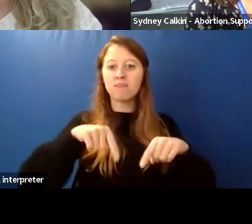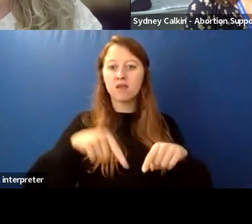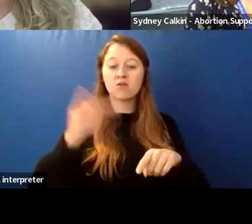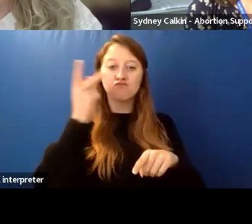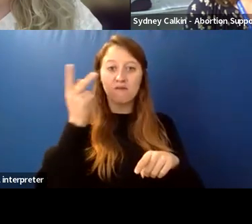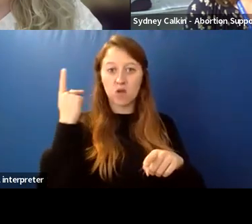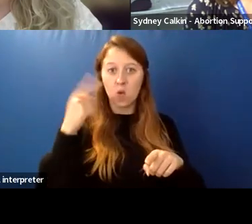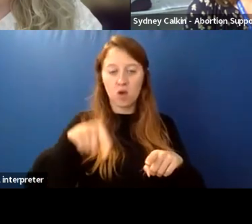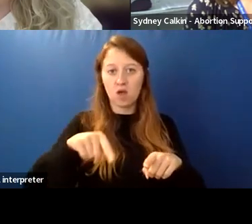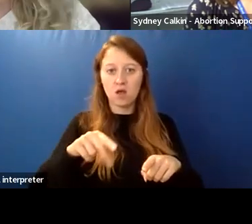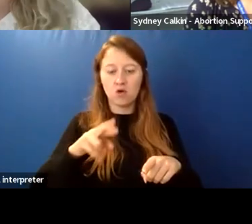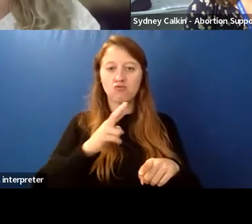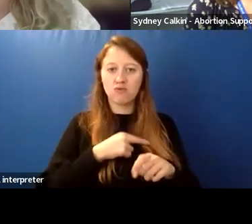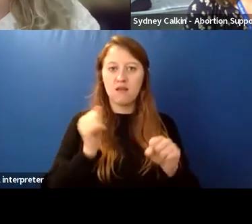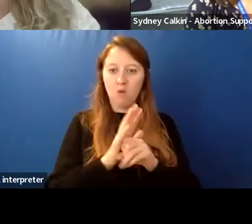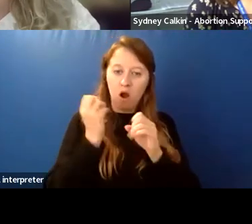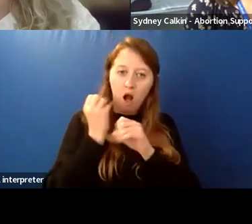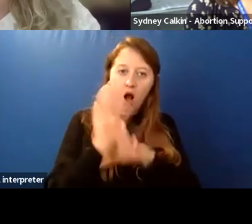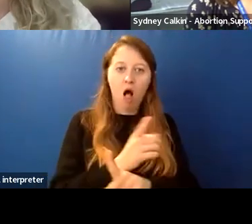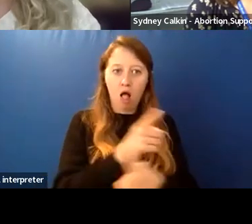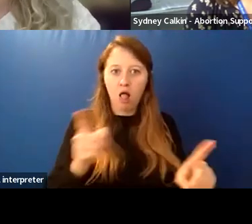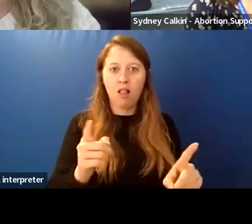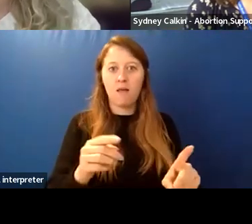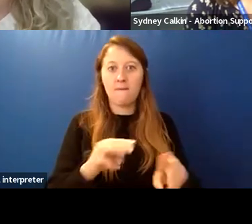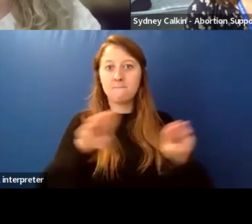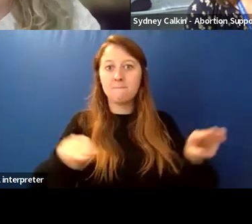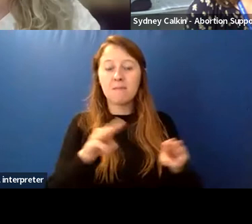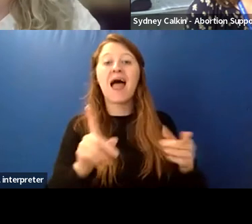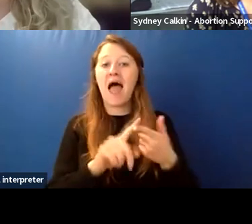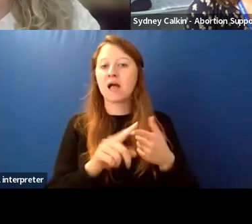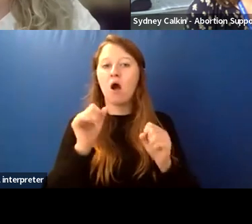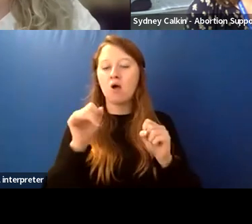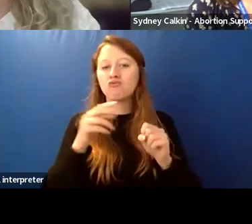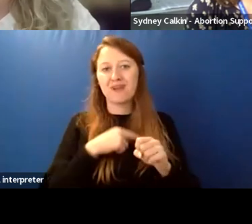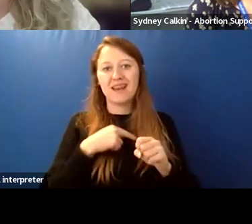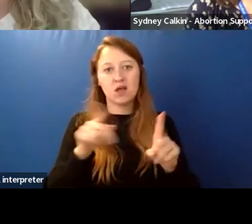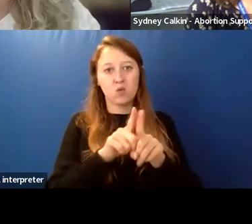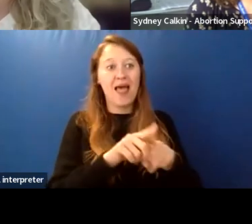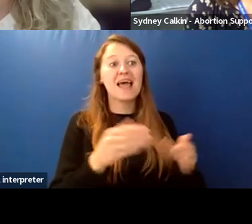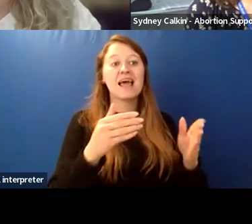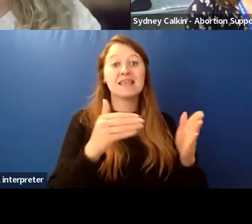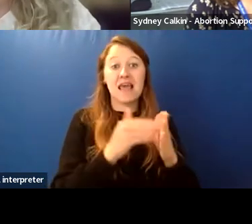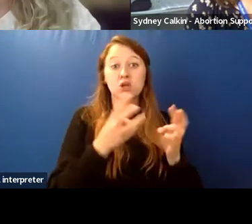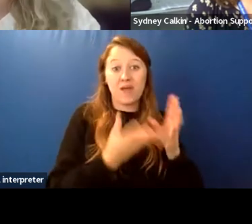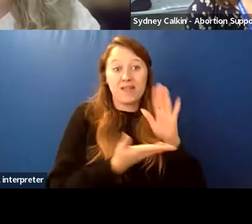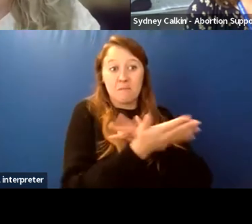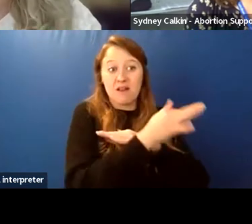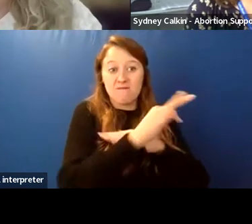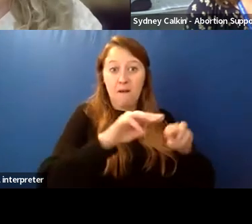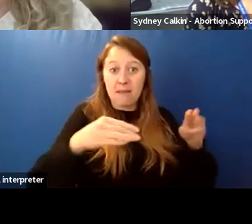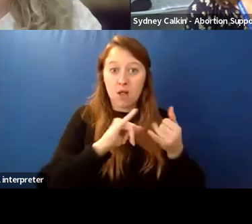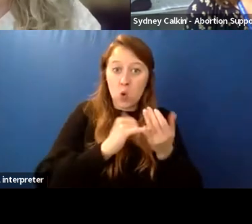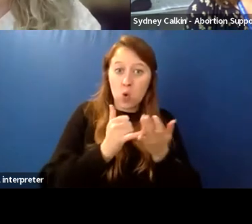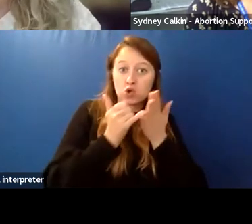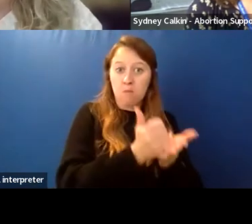open to anybody, there will also be submissions from people who do not support abortion. So it is vital that those of us who want to see improvements to